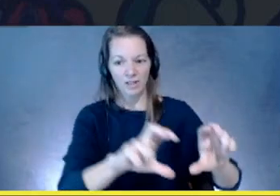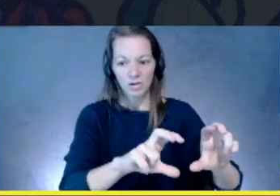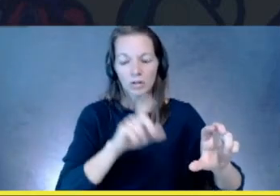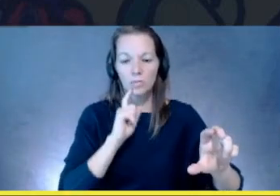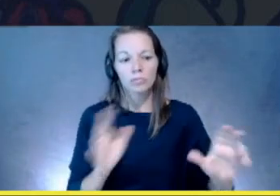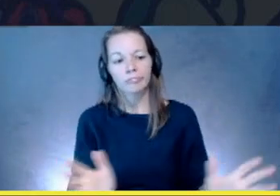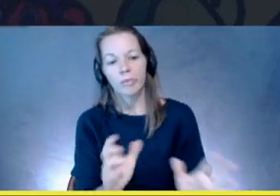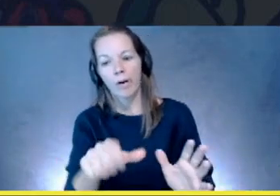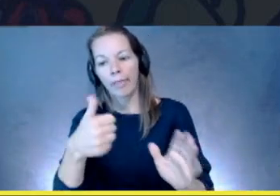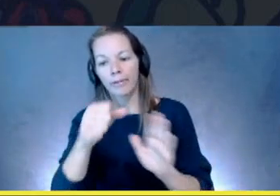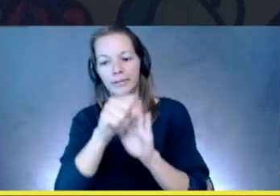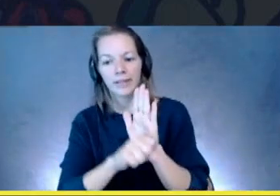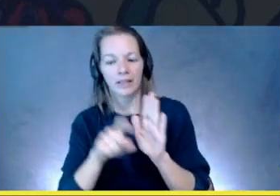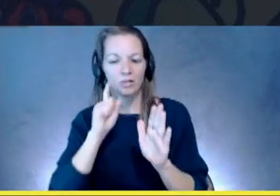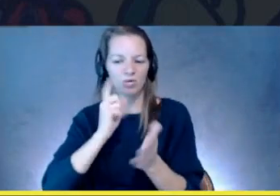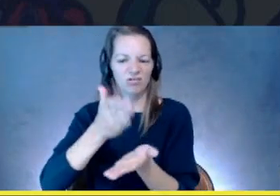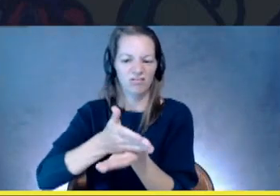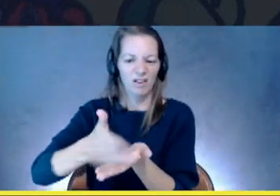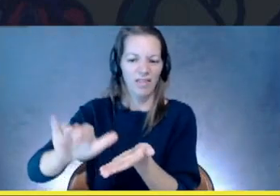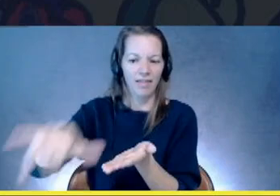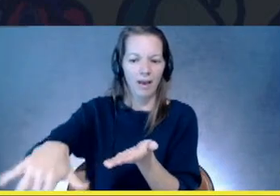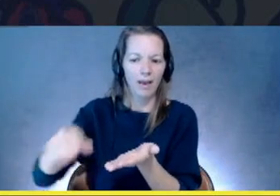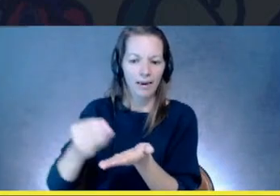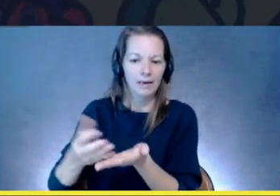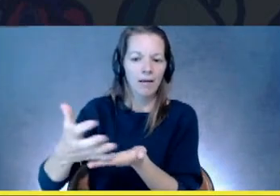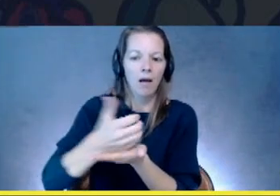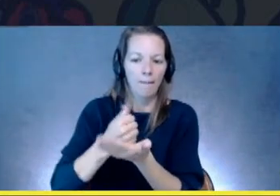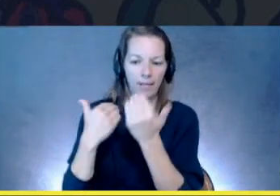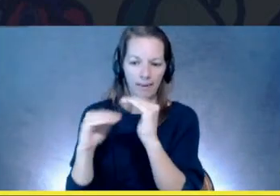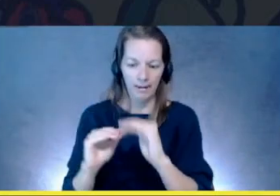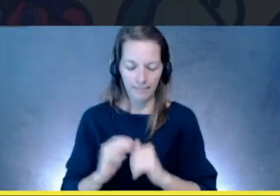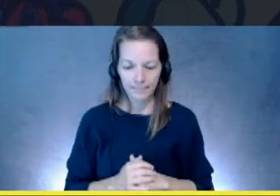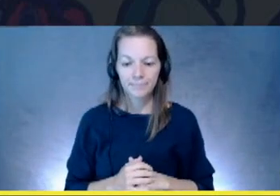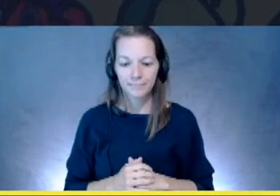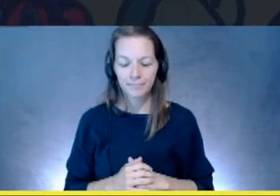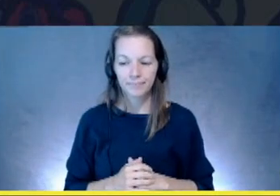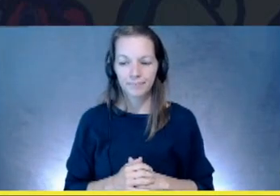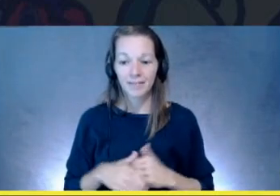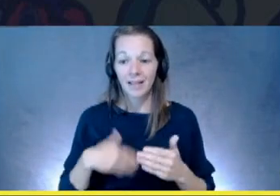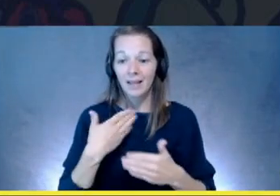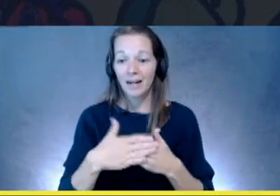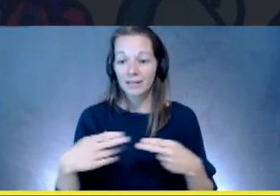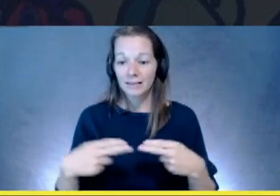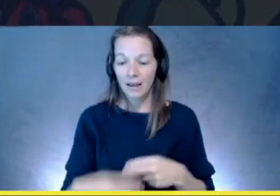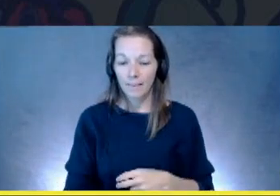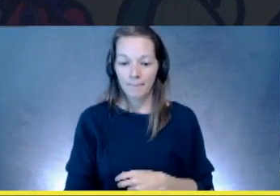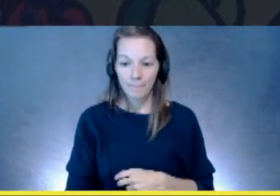to eliminate the income and asset limits as well. Next slide, please.